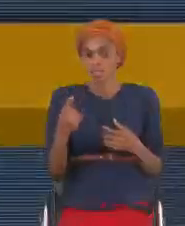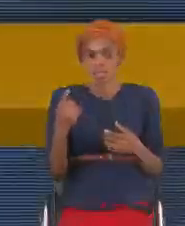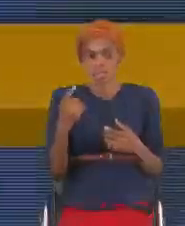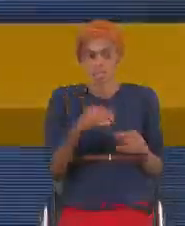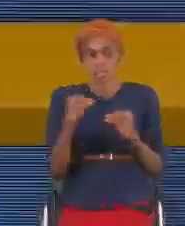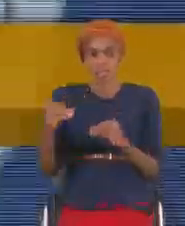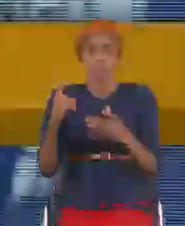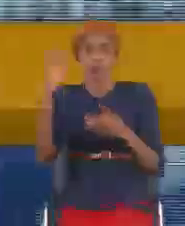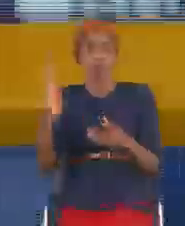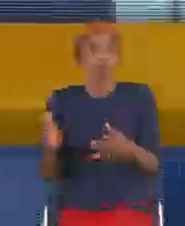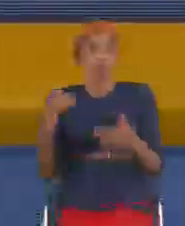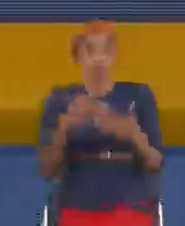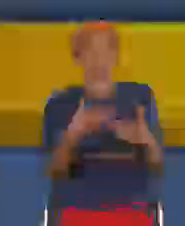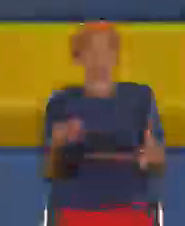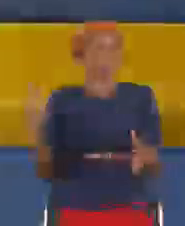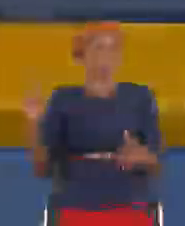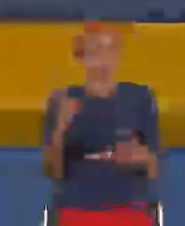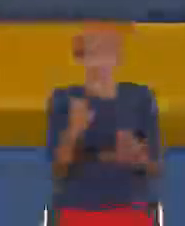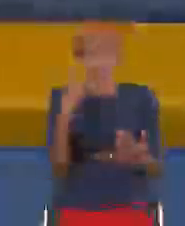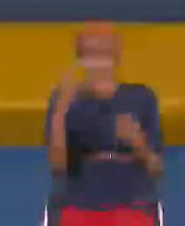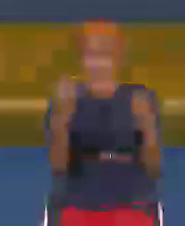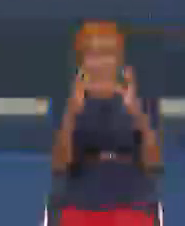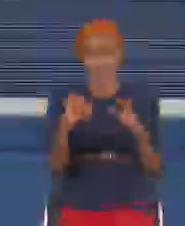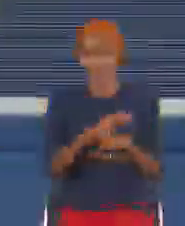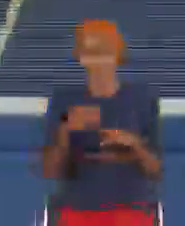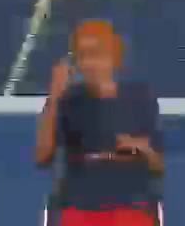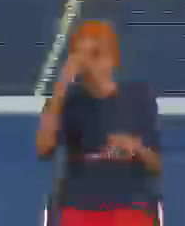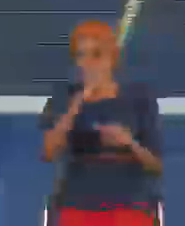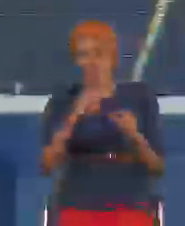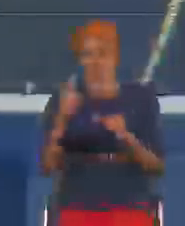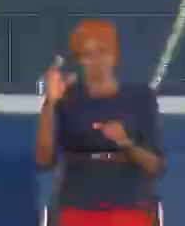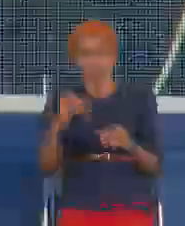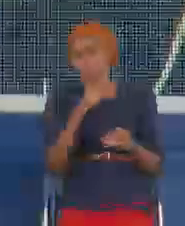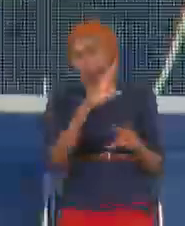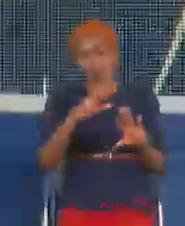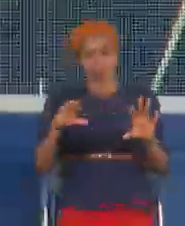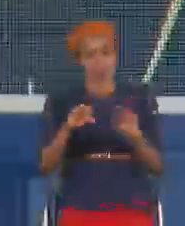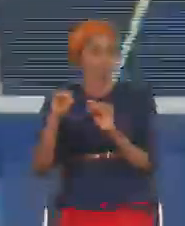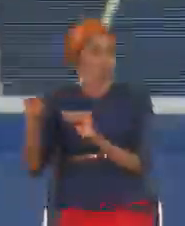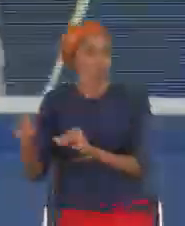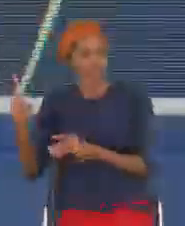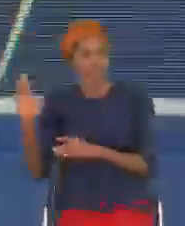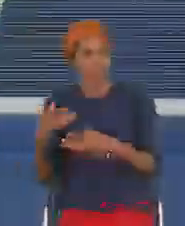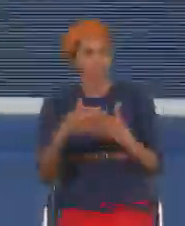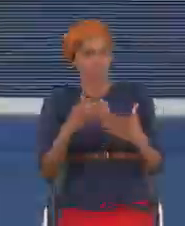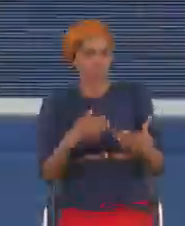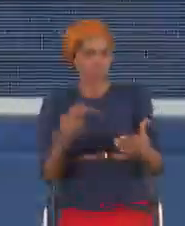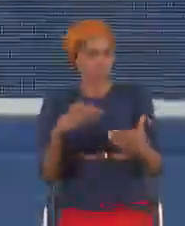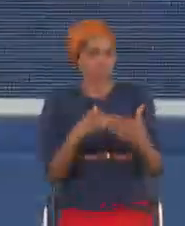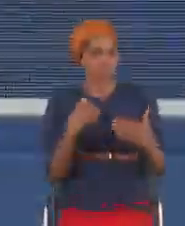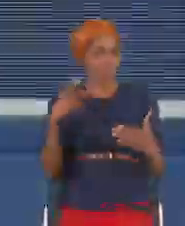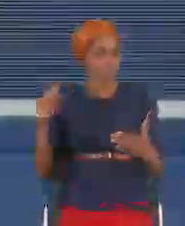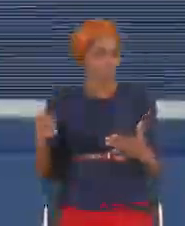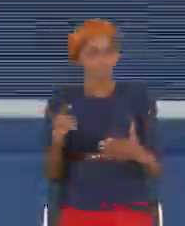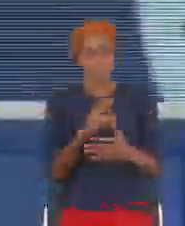them. Those oppressors, they don't think about God. They have not set God before them. And then in verse 4,